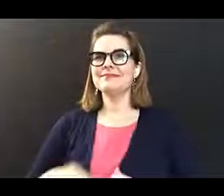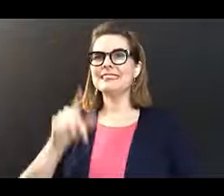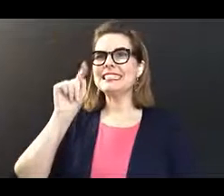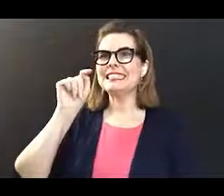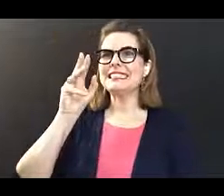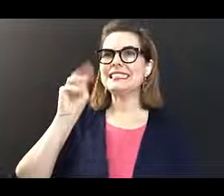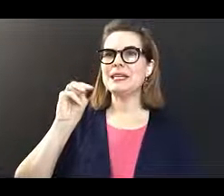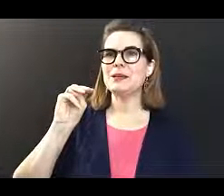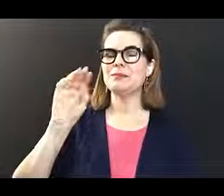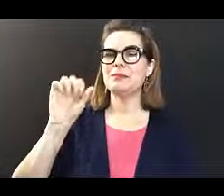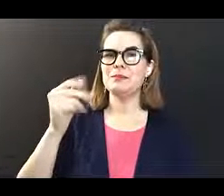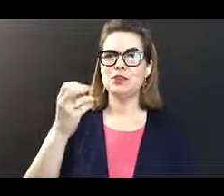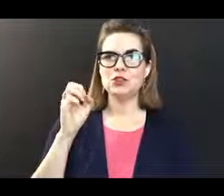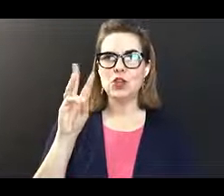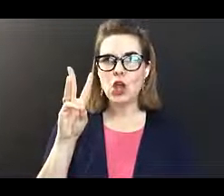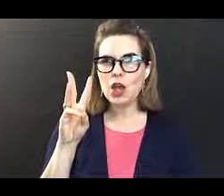Hey, Tim.